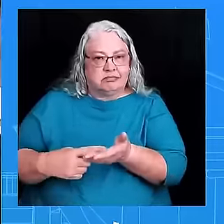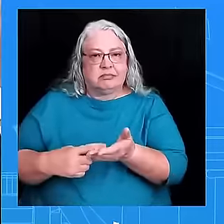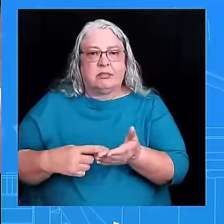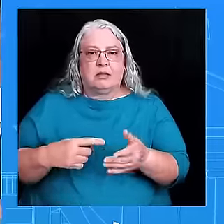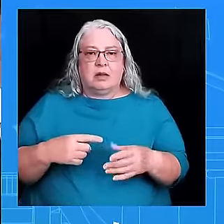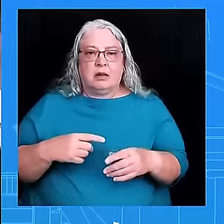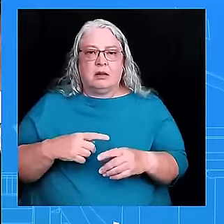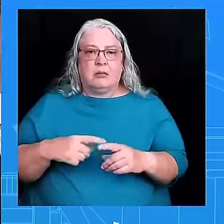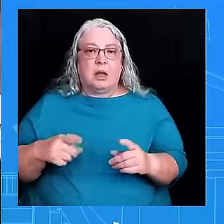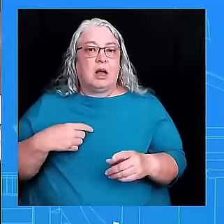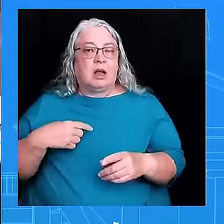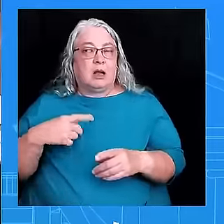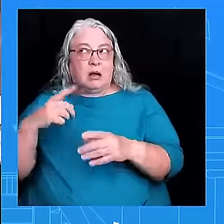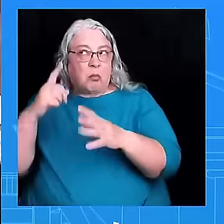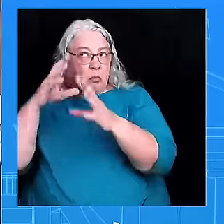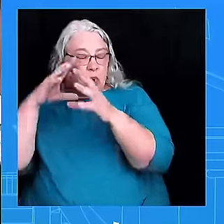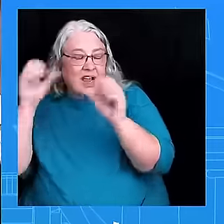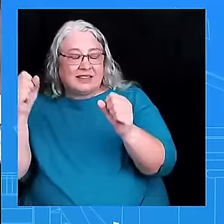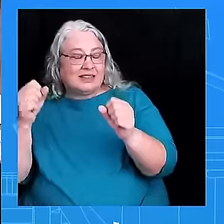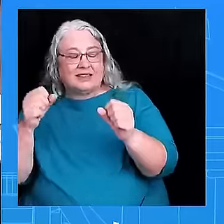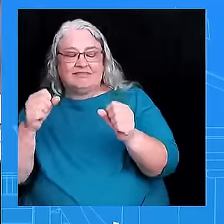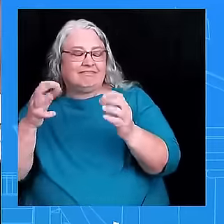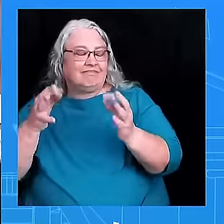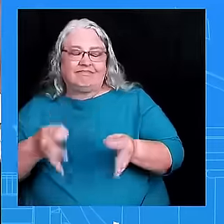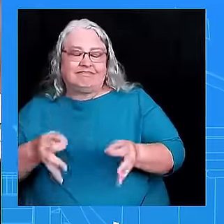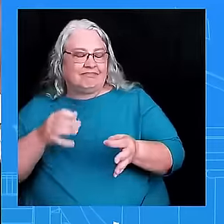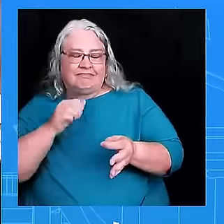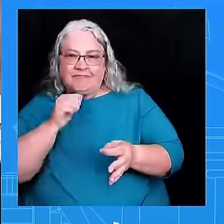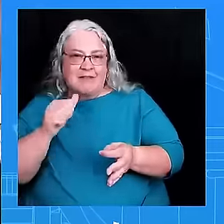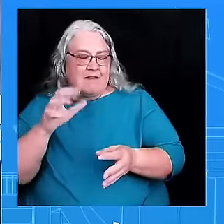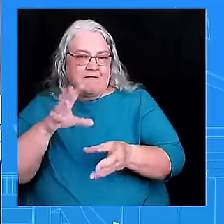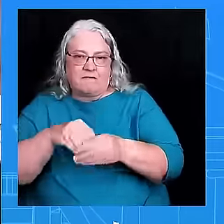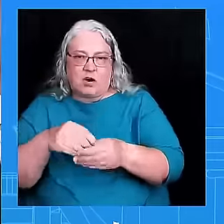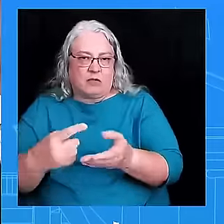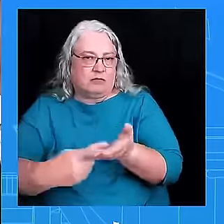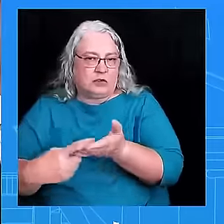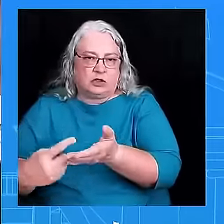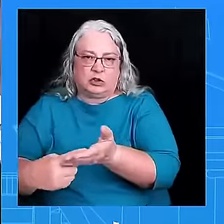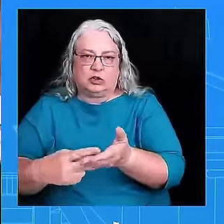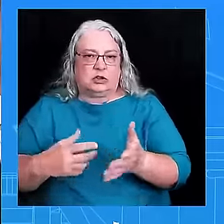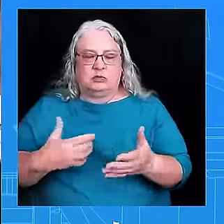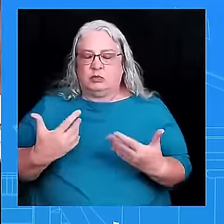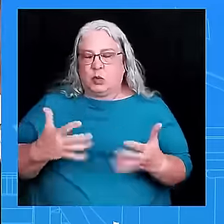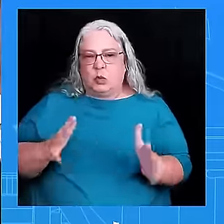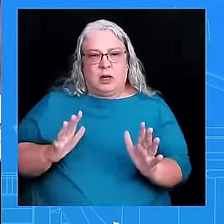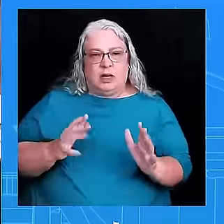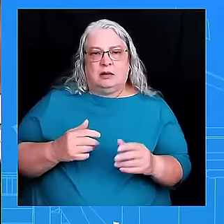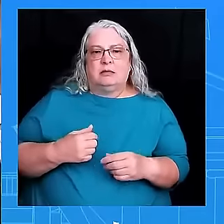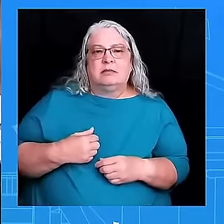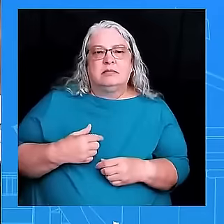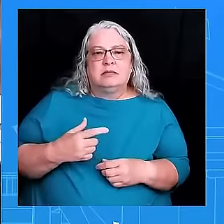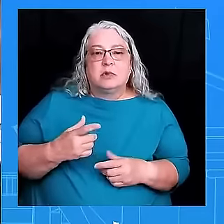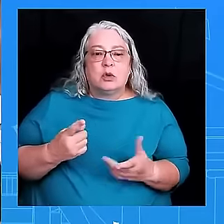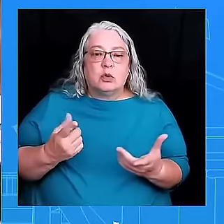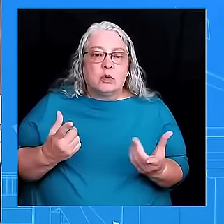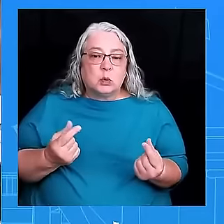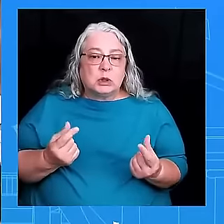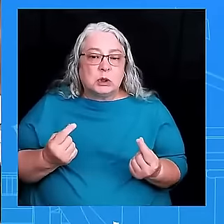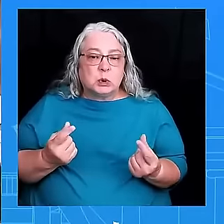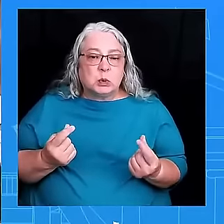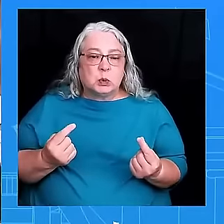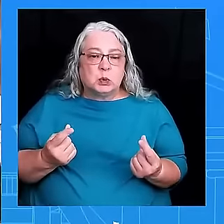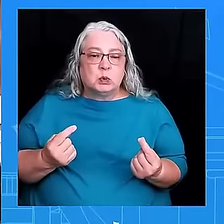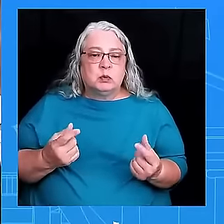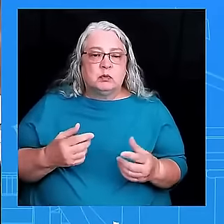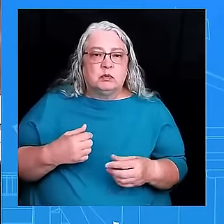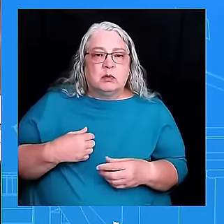more thing. On Iran, Israel, Hamas negotiations, now that the lead Hamas